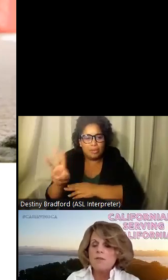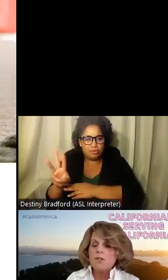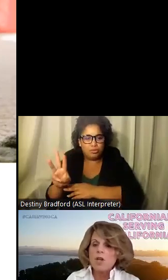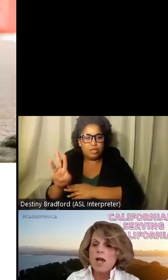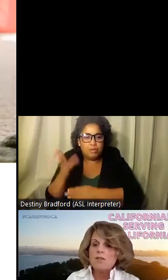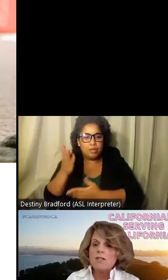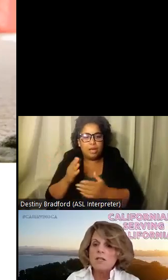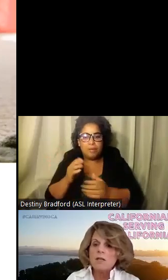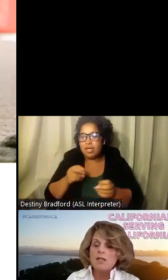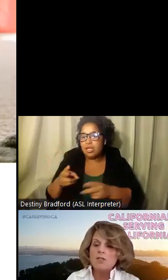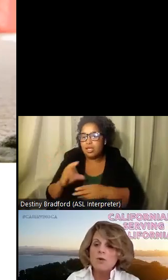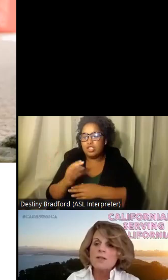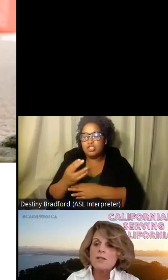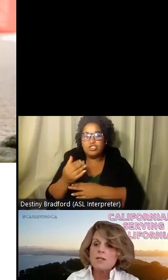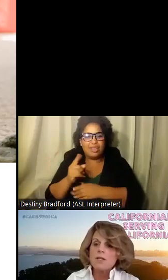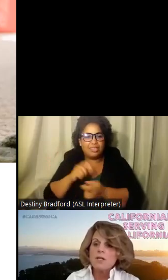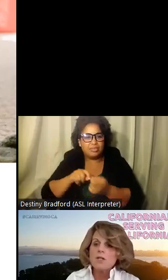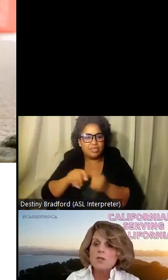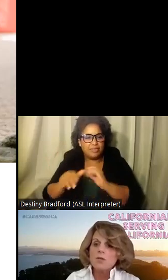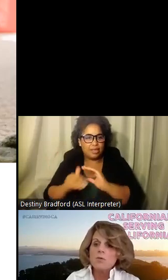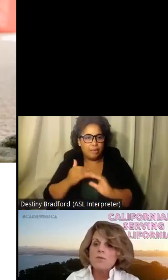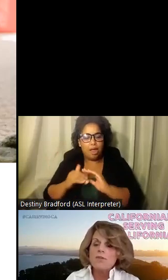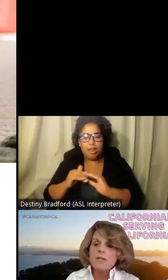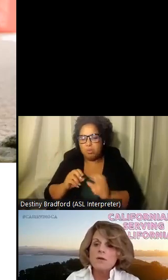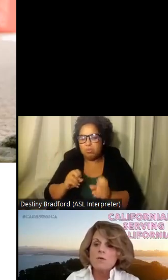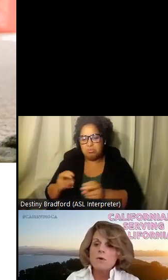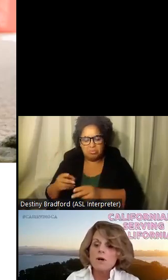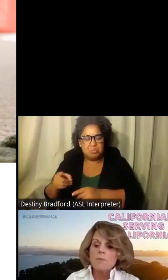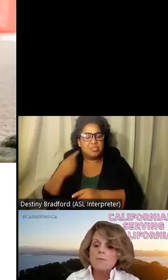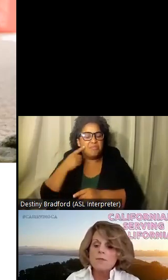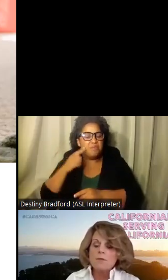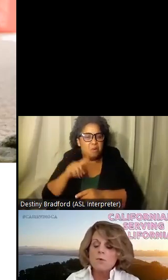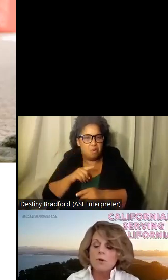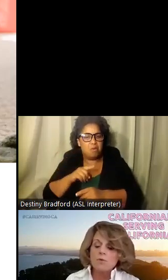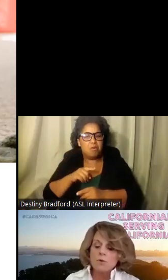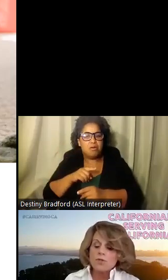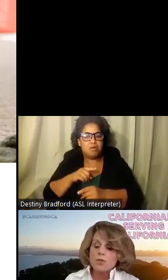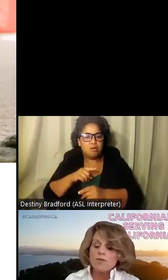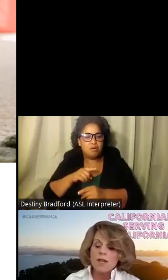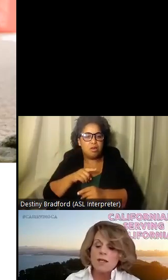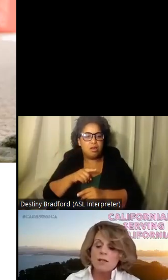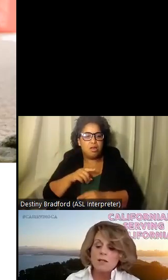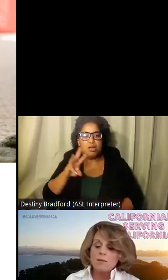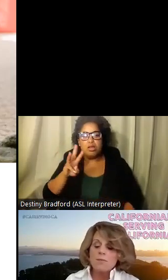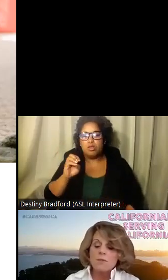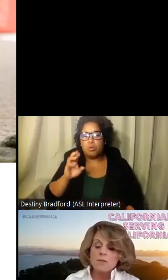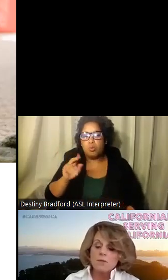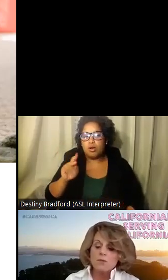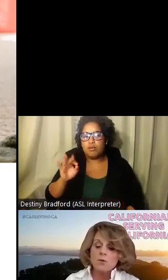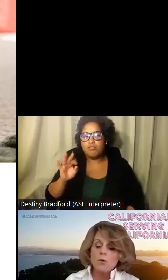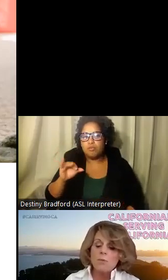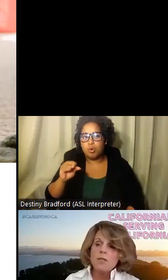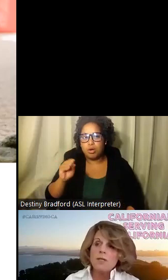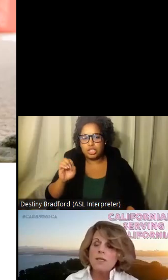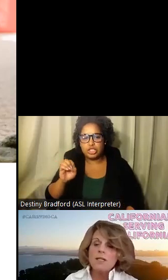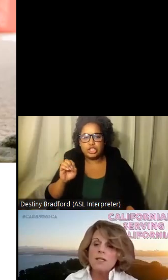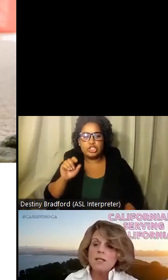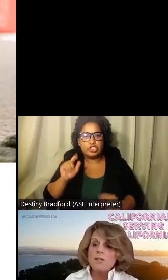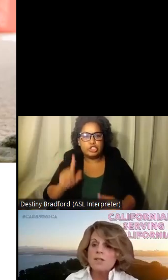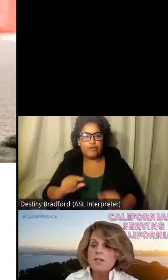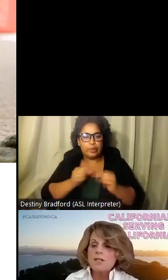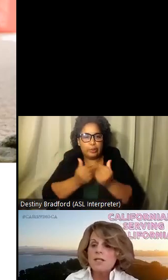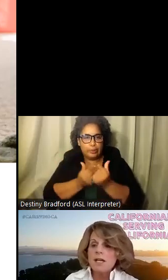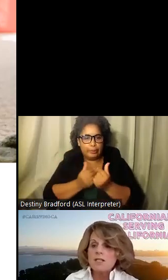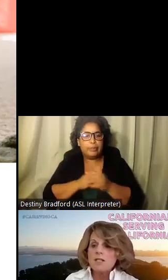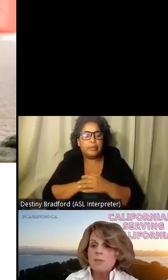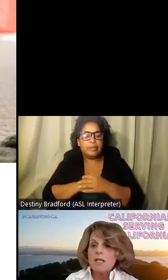could put in the chat the email address to the Workforce Survey group. It